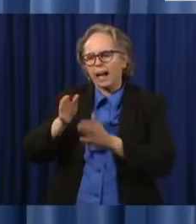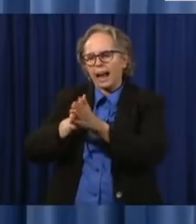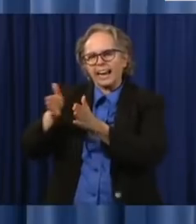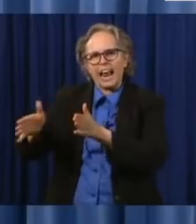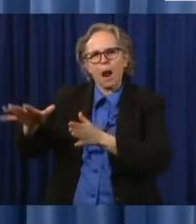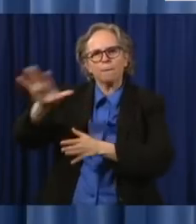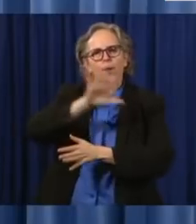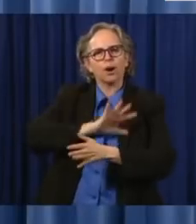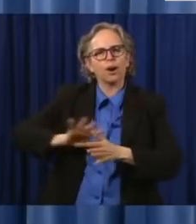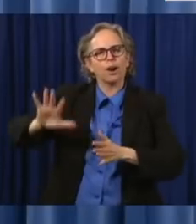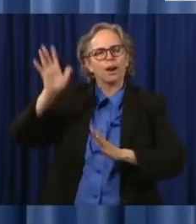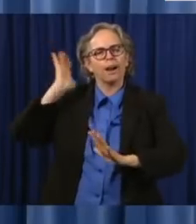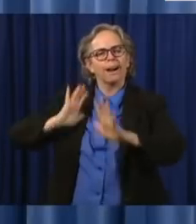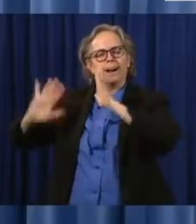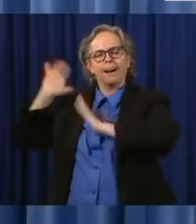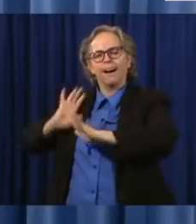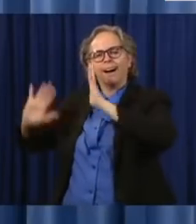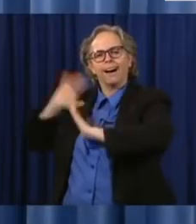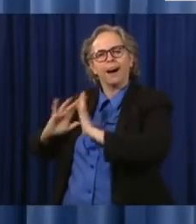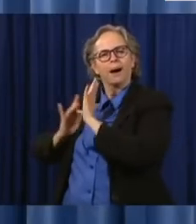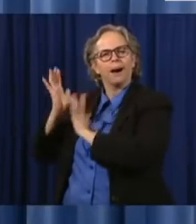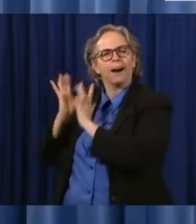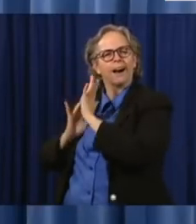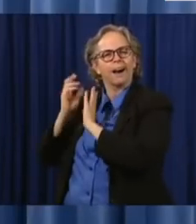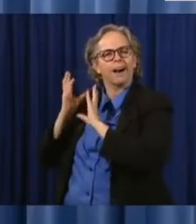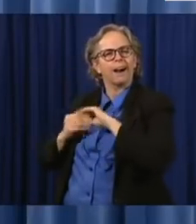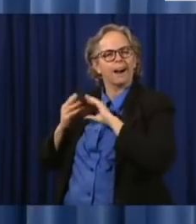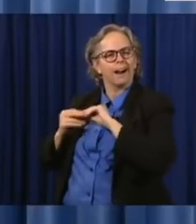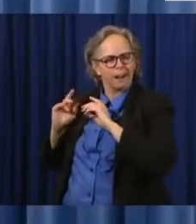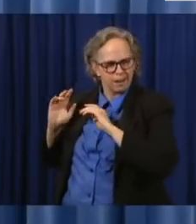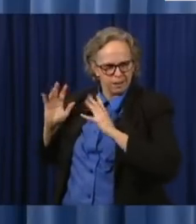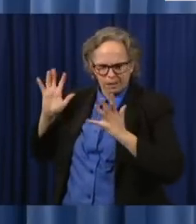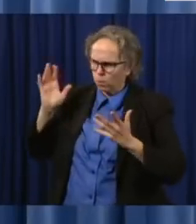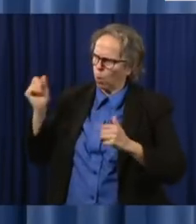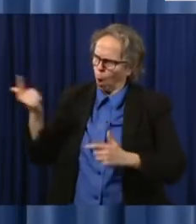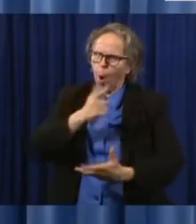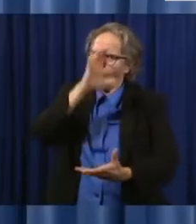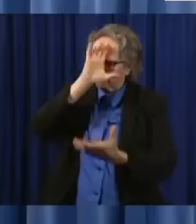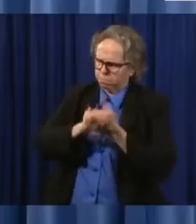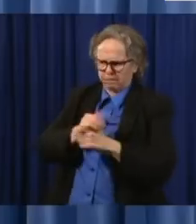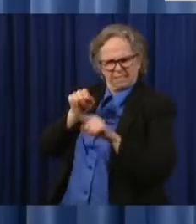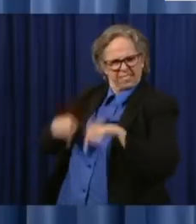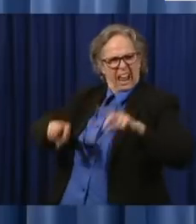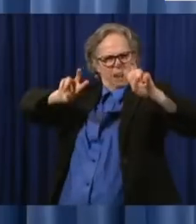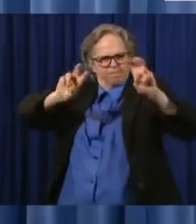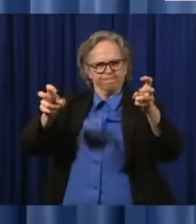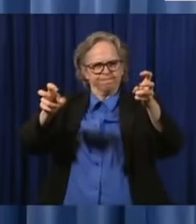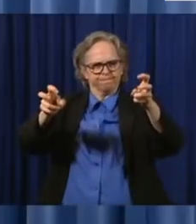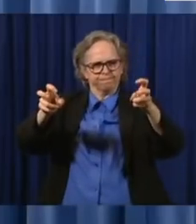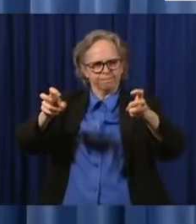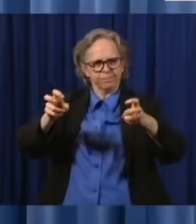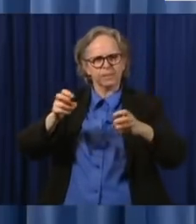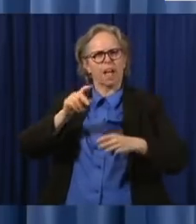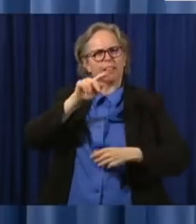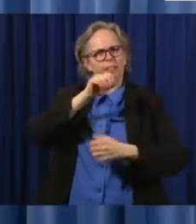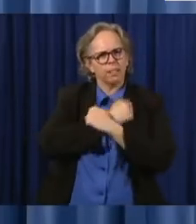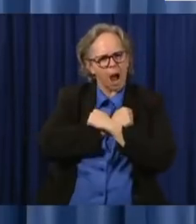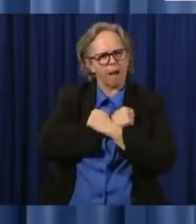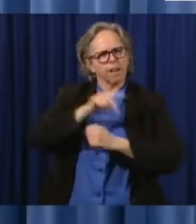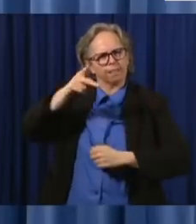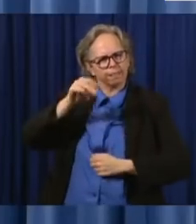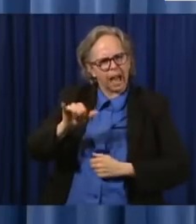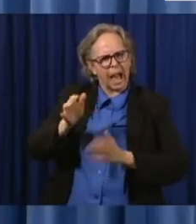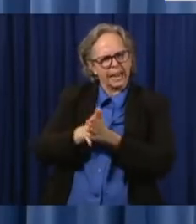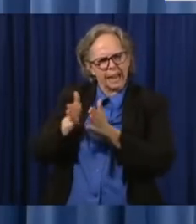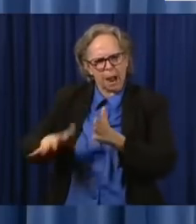something that we all believe. It is something that will protect your children,